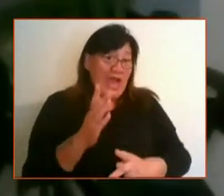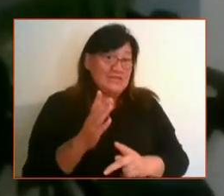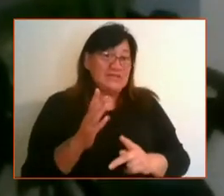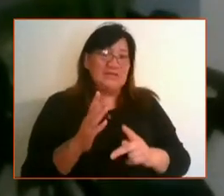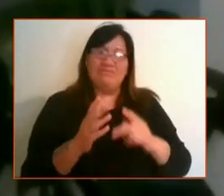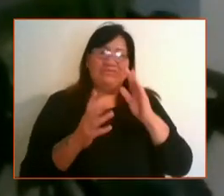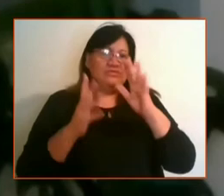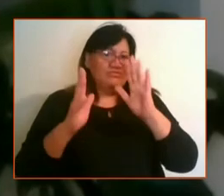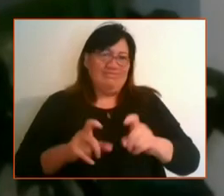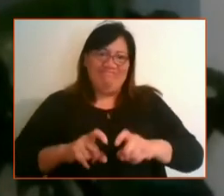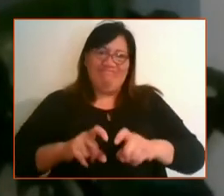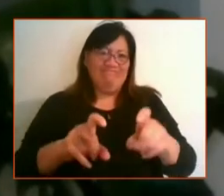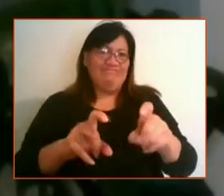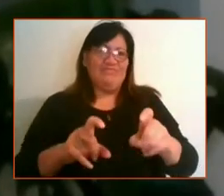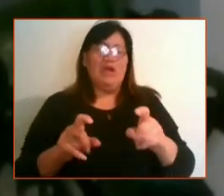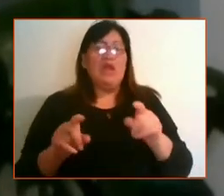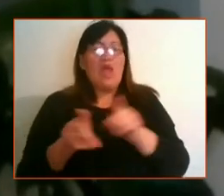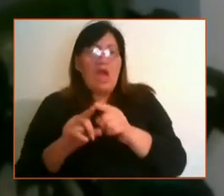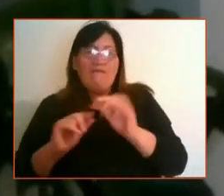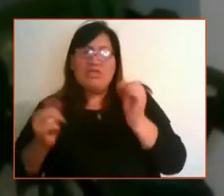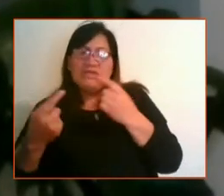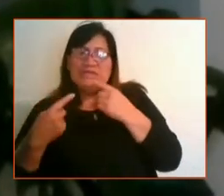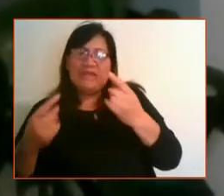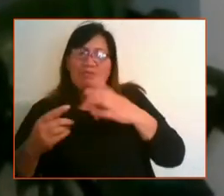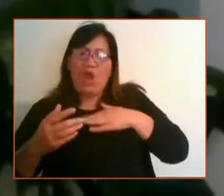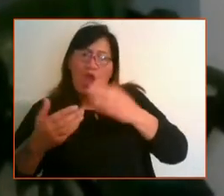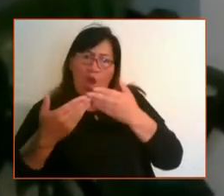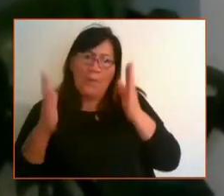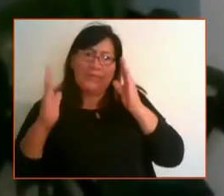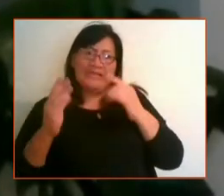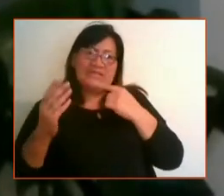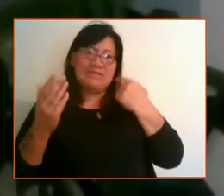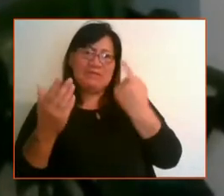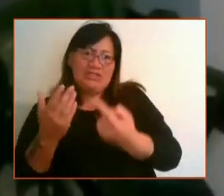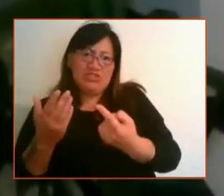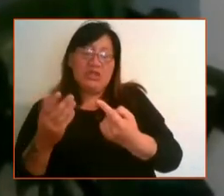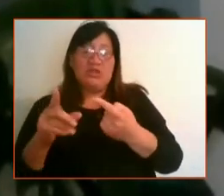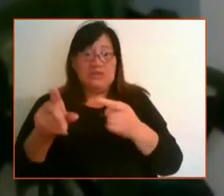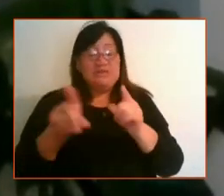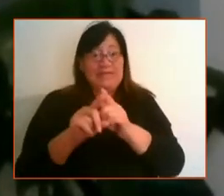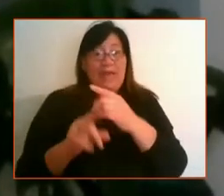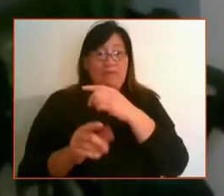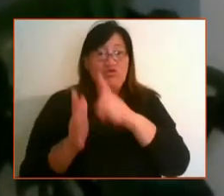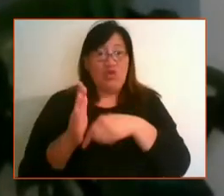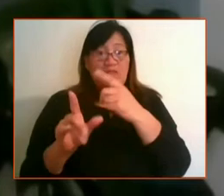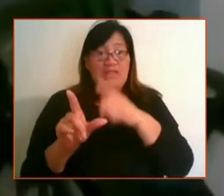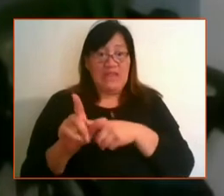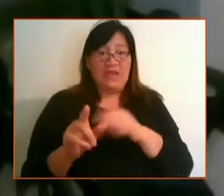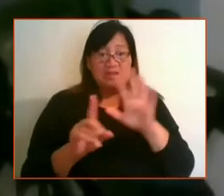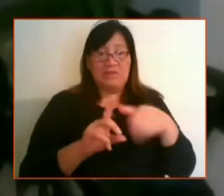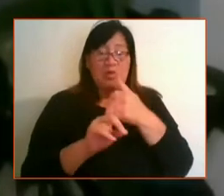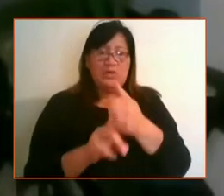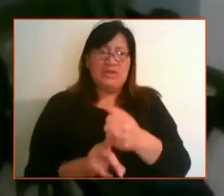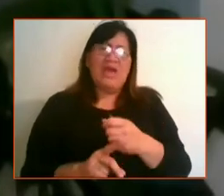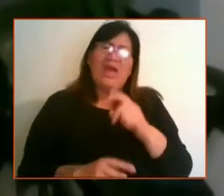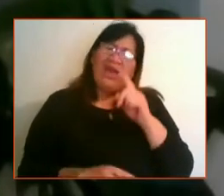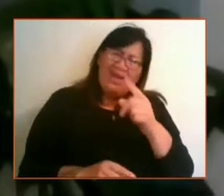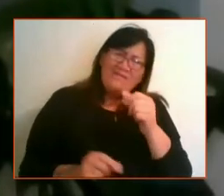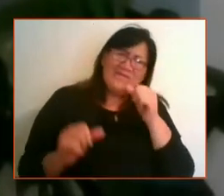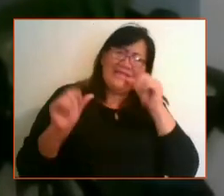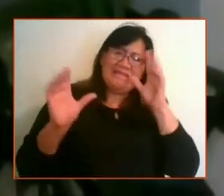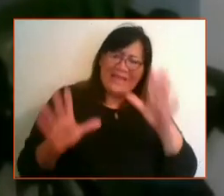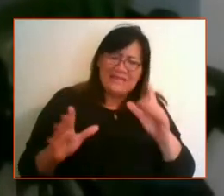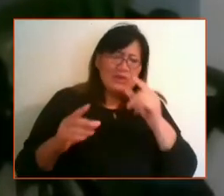I spoke to in my opening statements and Jonathan backed up just now, I think offers a fantastic platform to